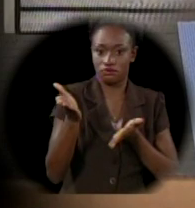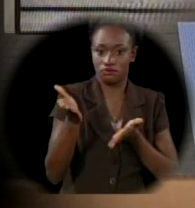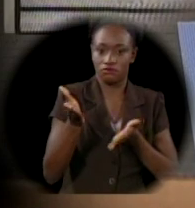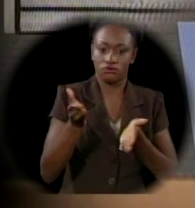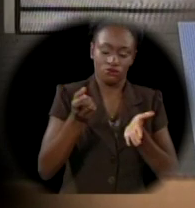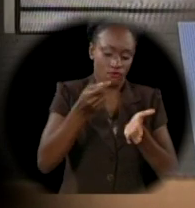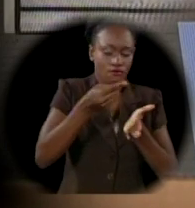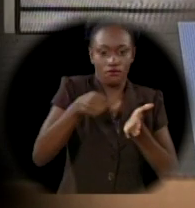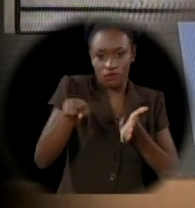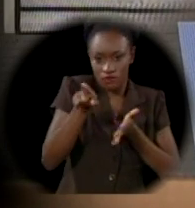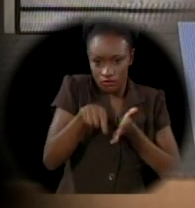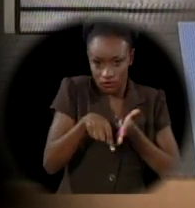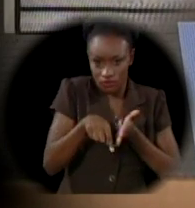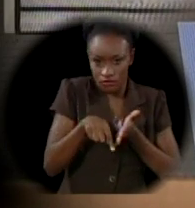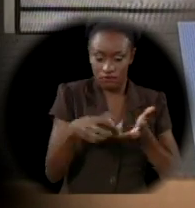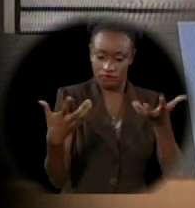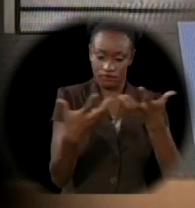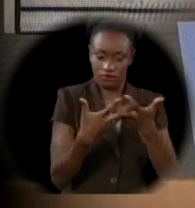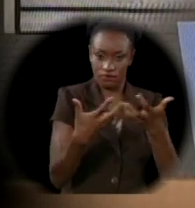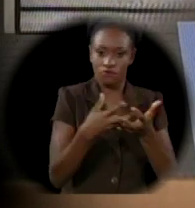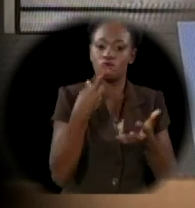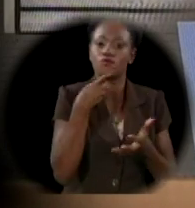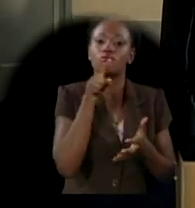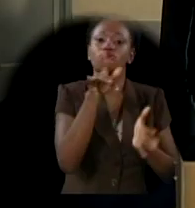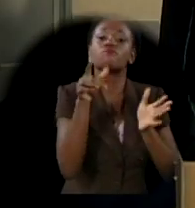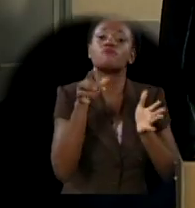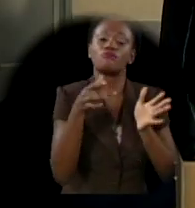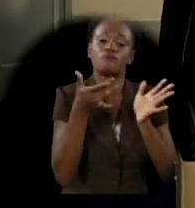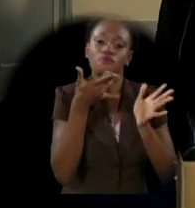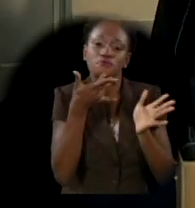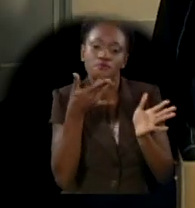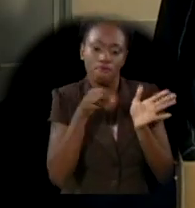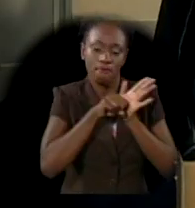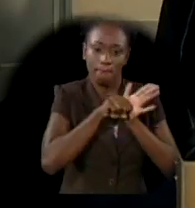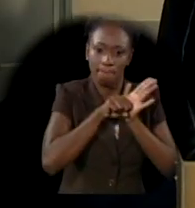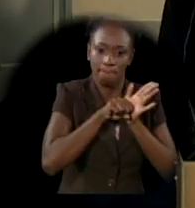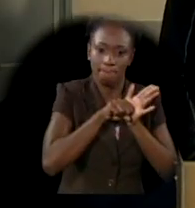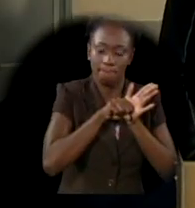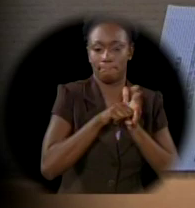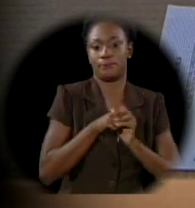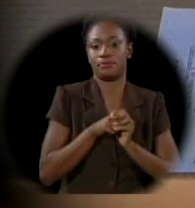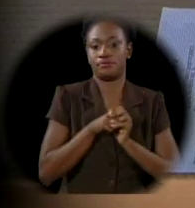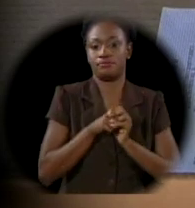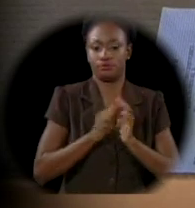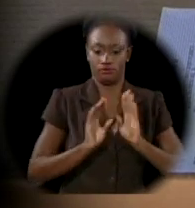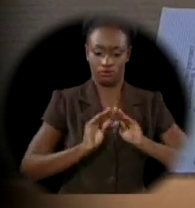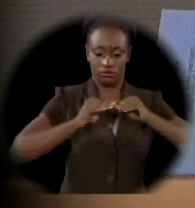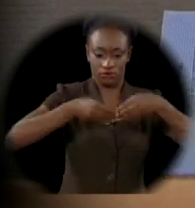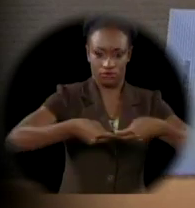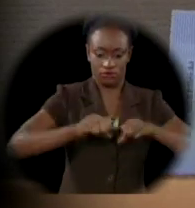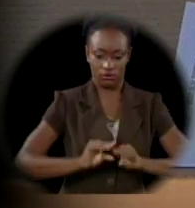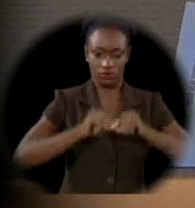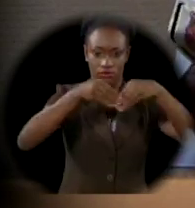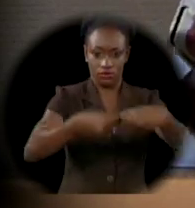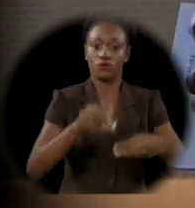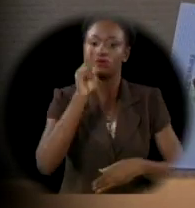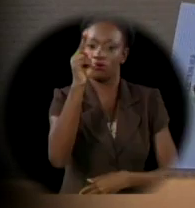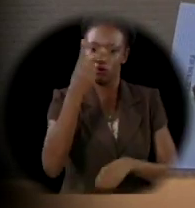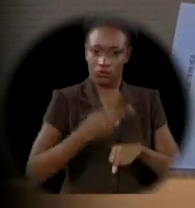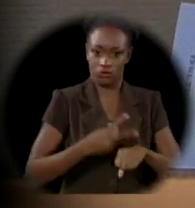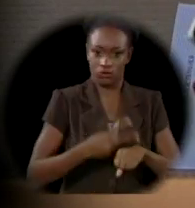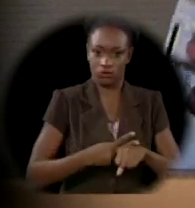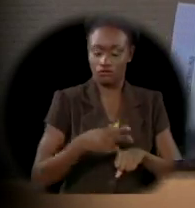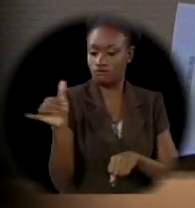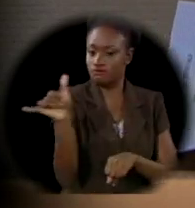clearly mark an X in the space beside the symbol of the candidate of your choice. Refold the ballot twice as instructed by